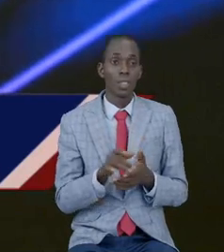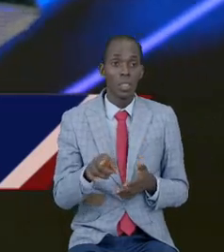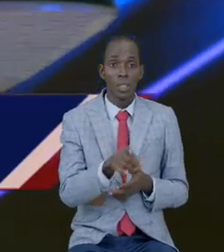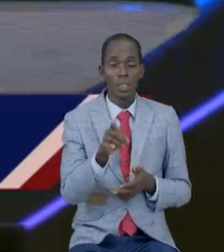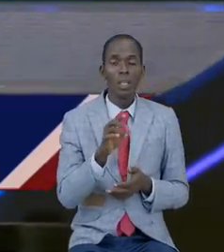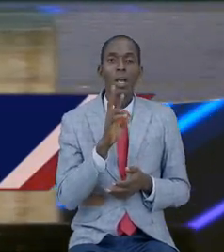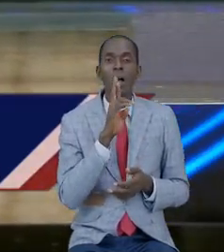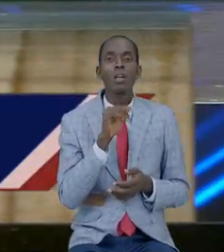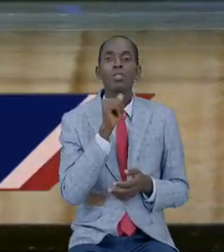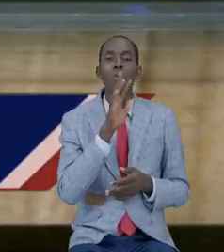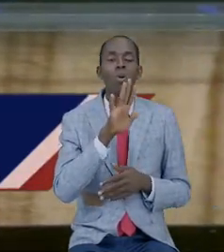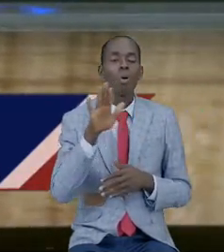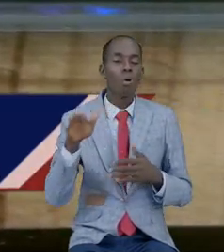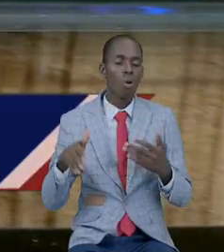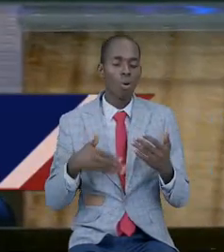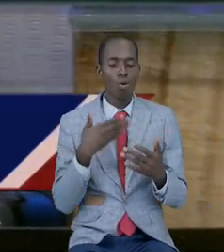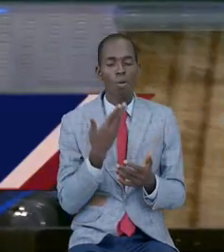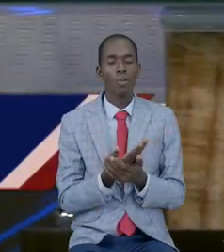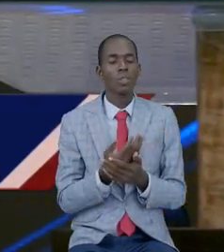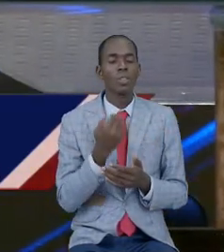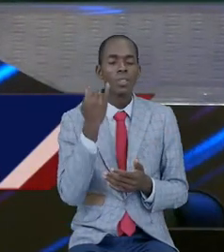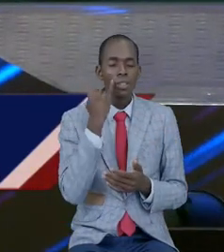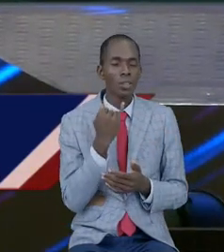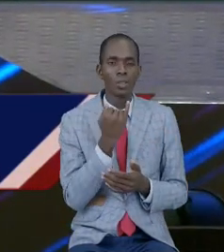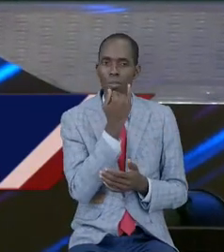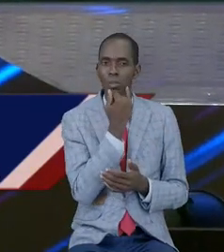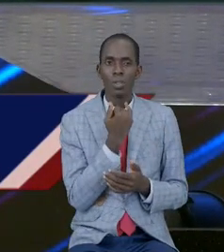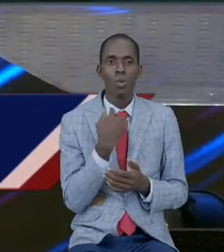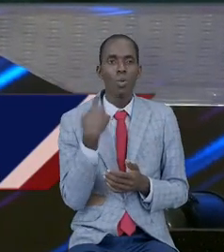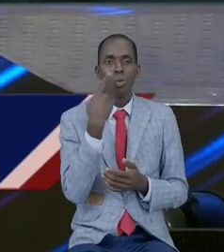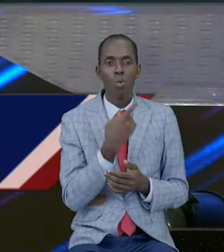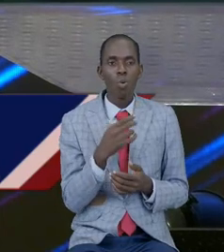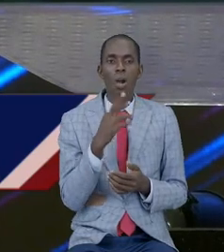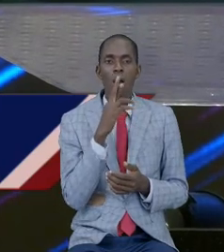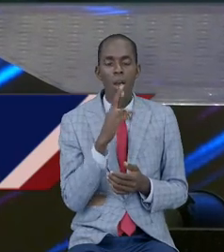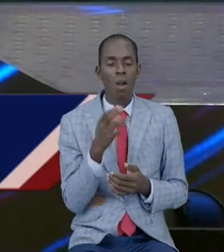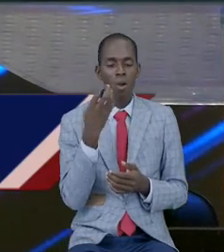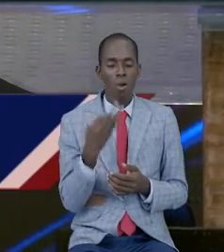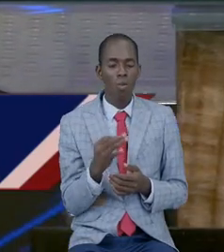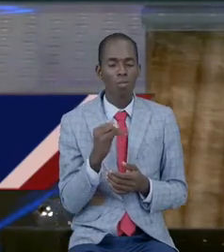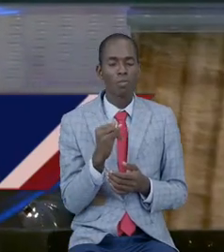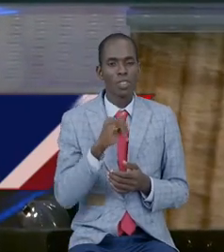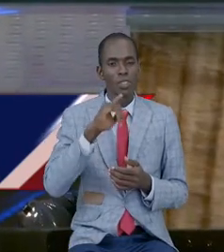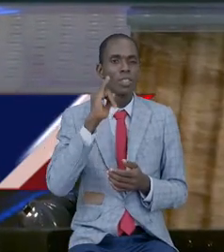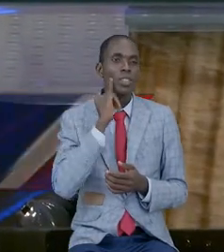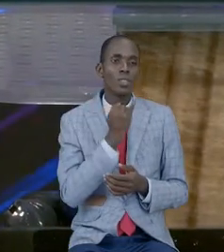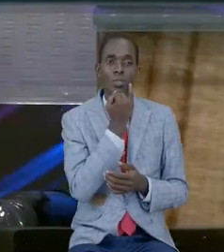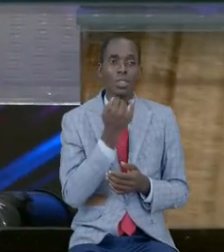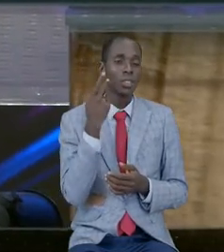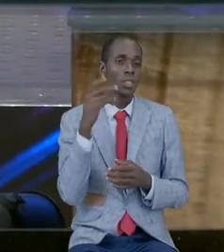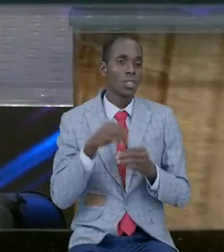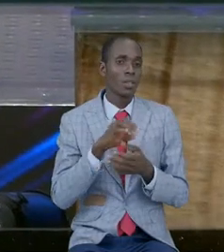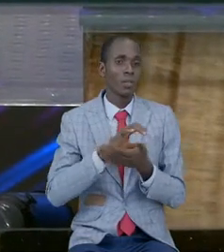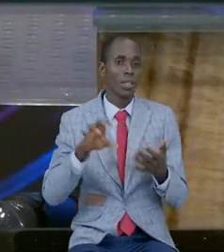not all israel who are of israel look at verse 7